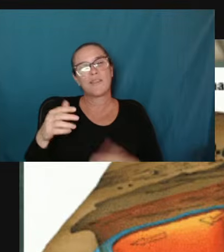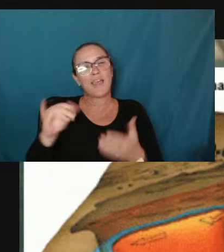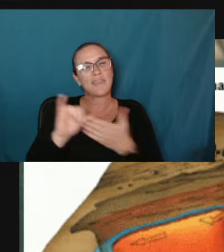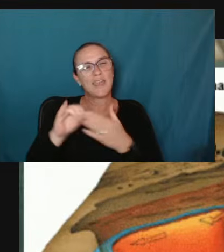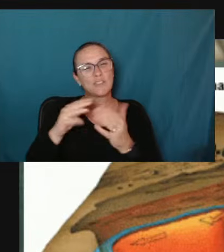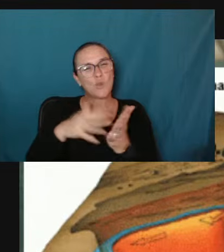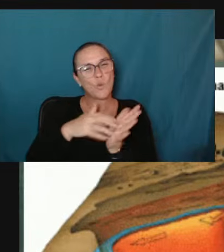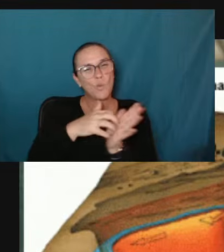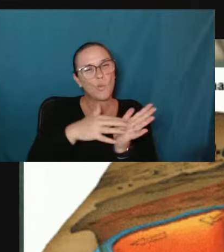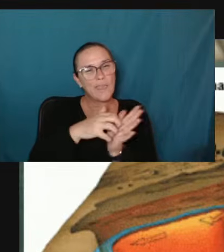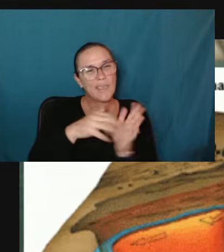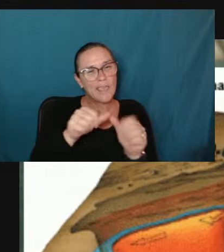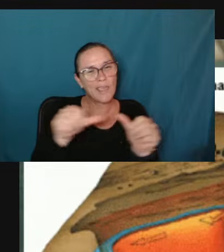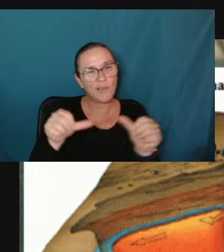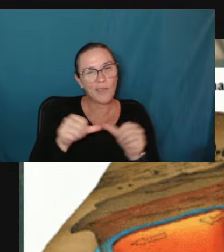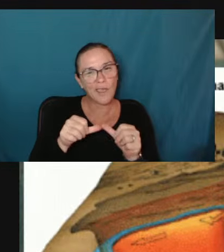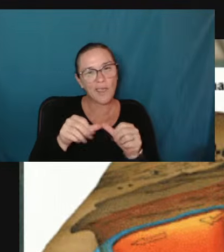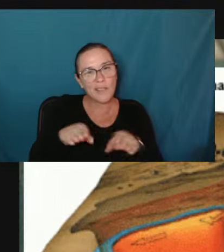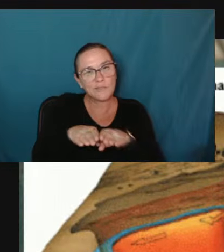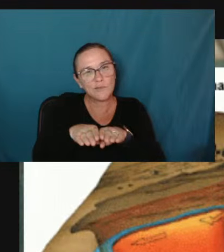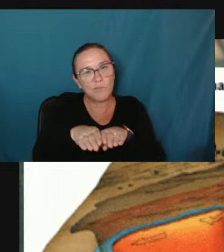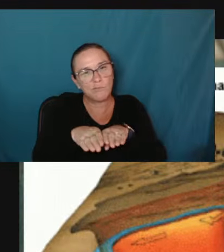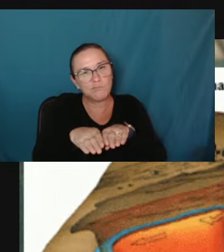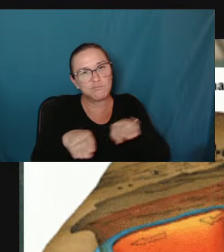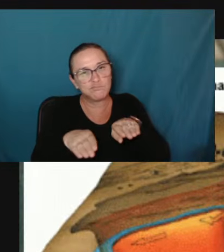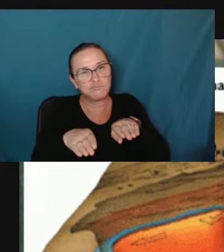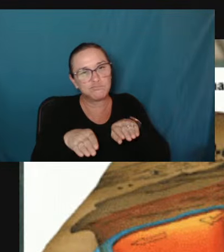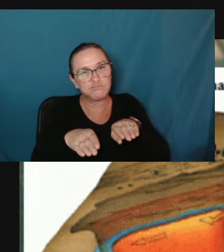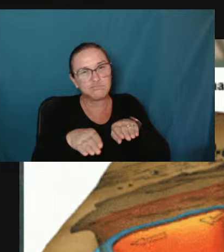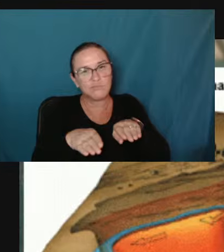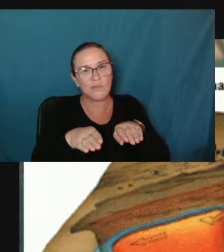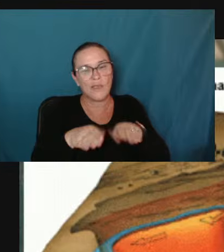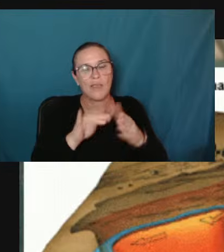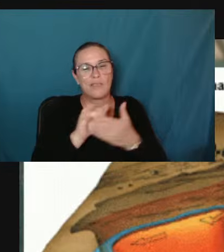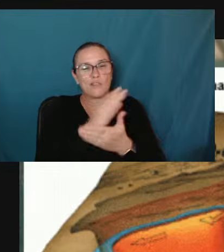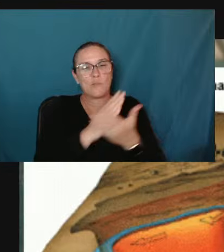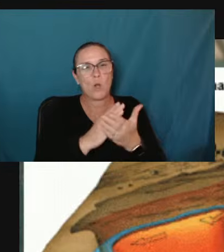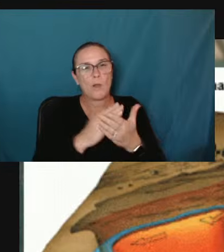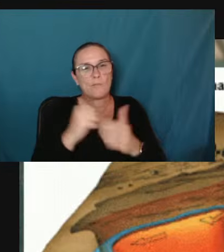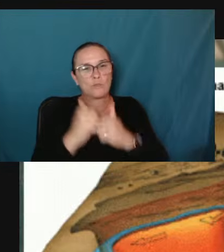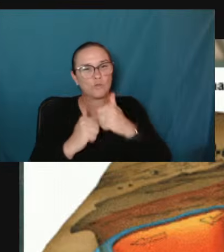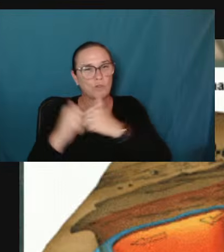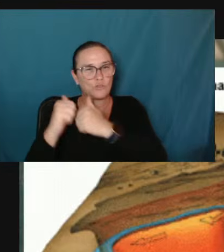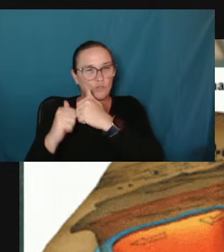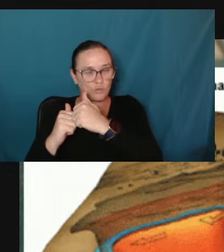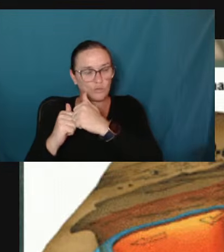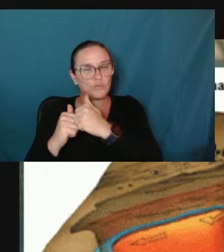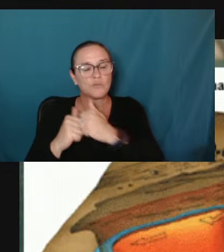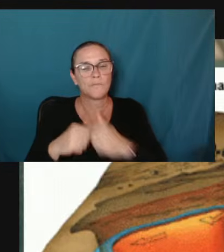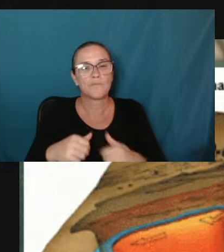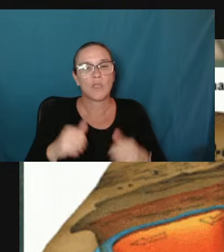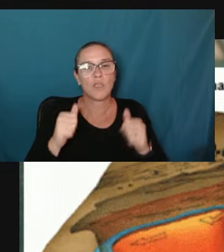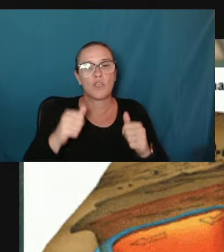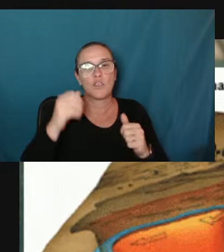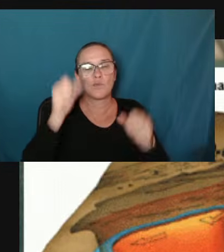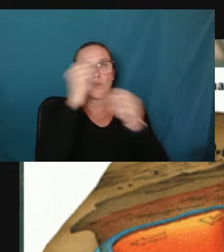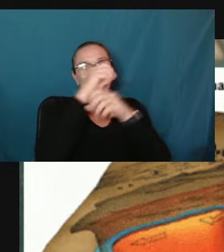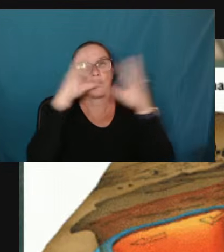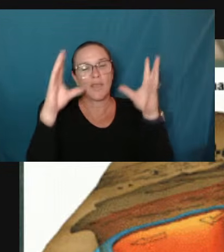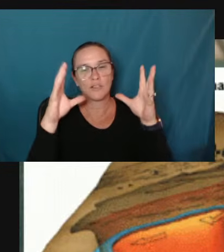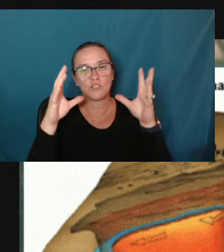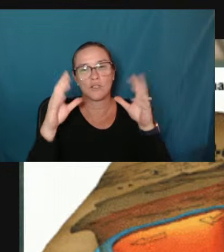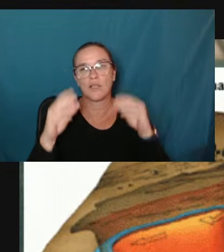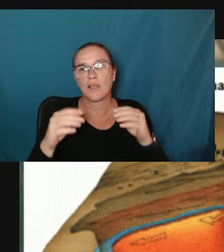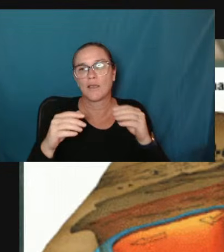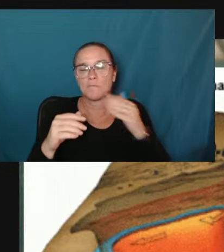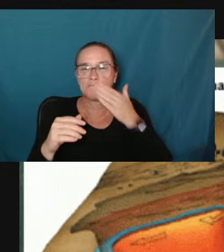where the volcano is splitting apart. It's a structural element. As you imagine that the volcanoes are erupting lavas that many